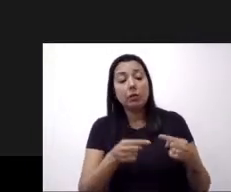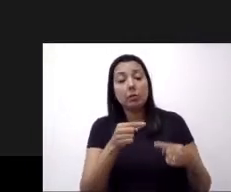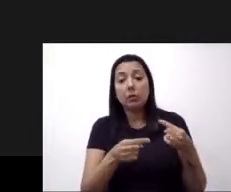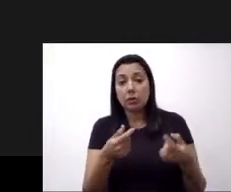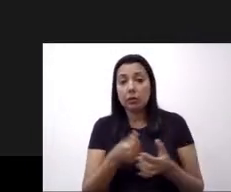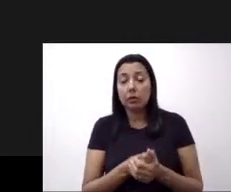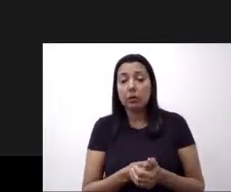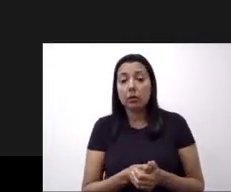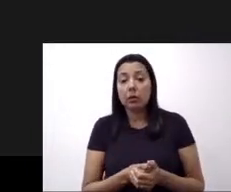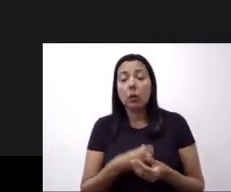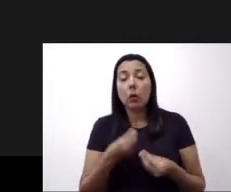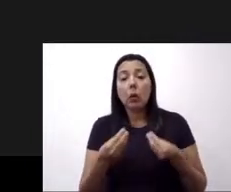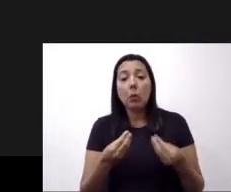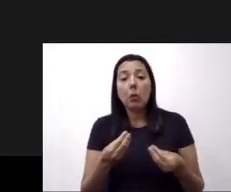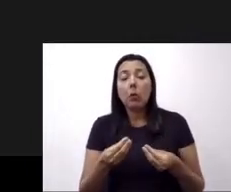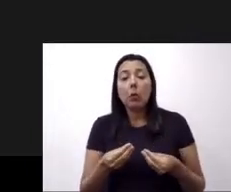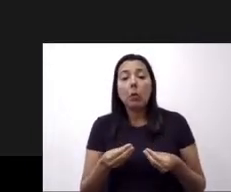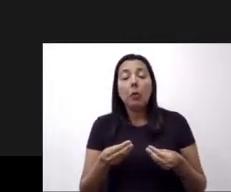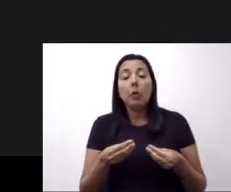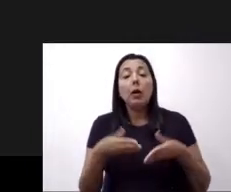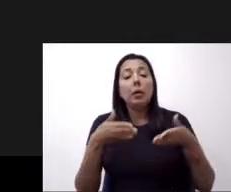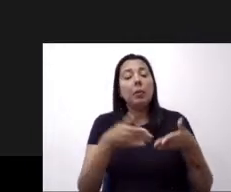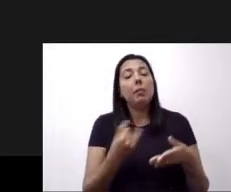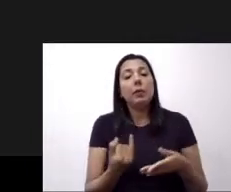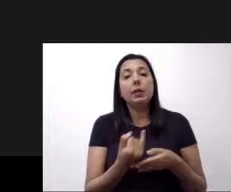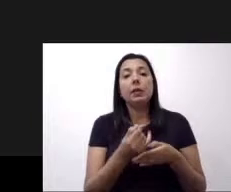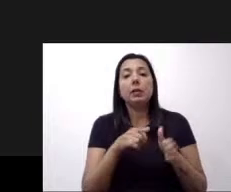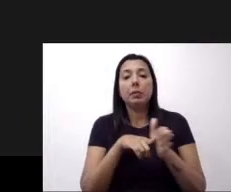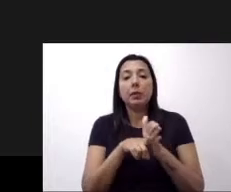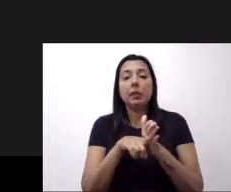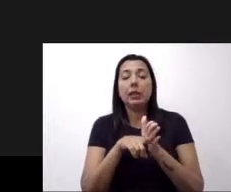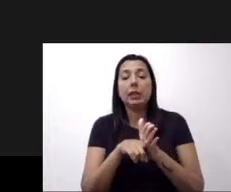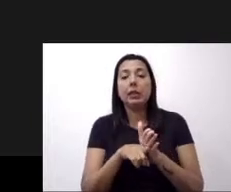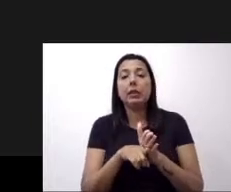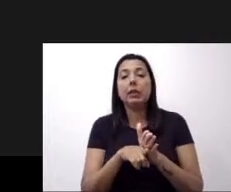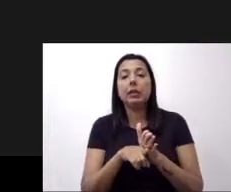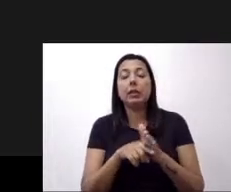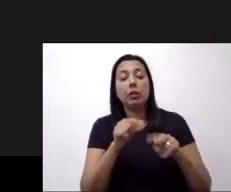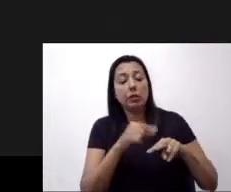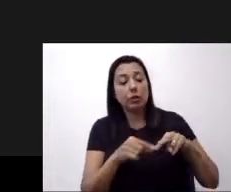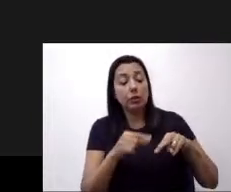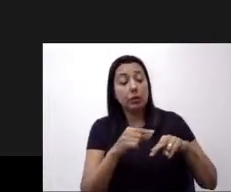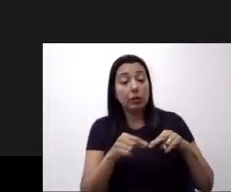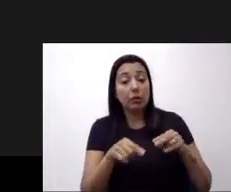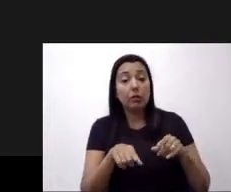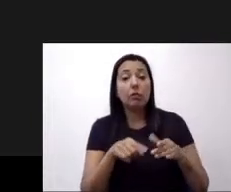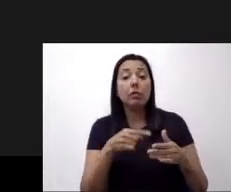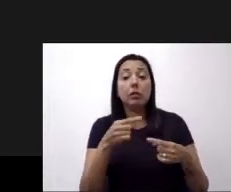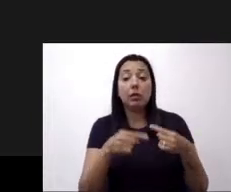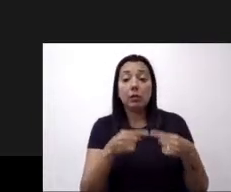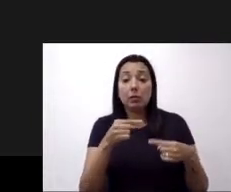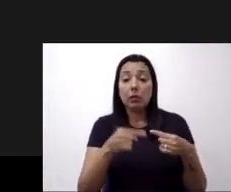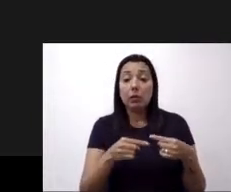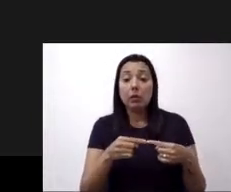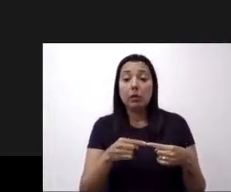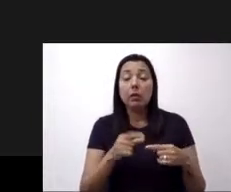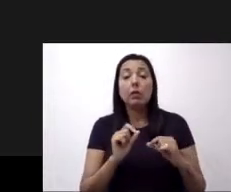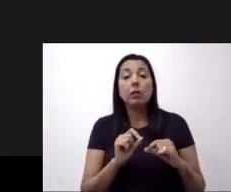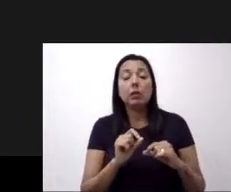part of research about gender and policy analysis concentrates on gender policies.